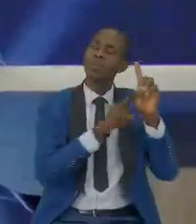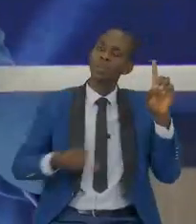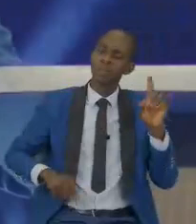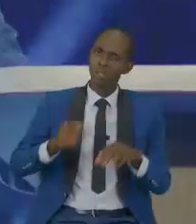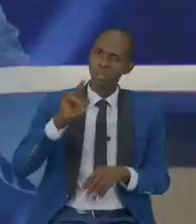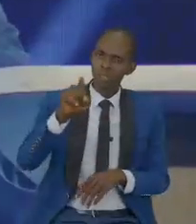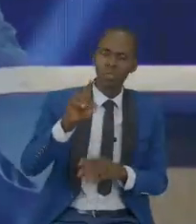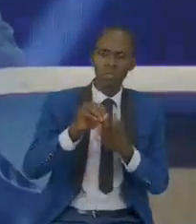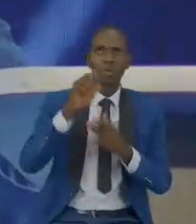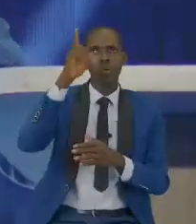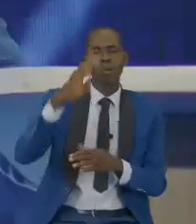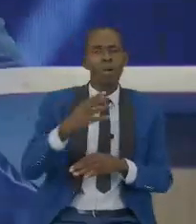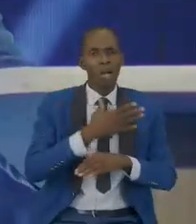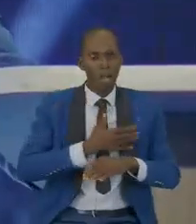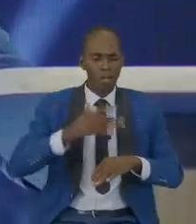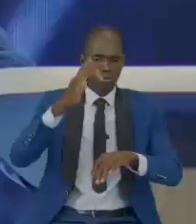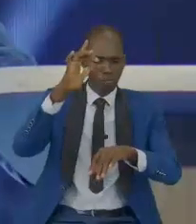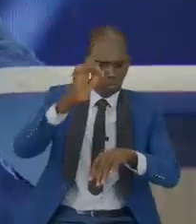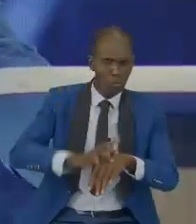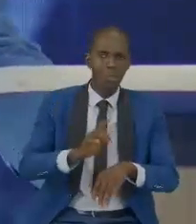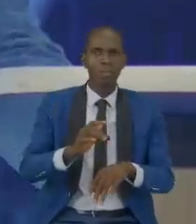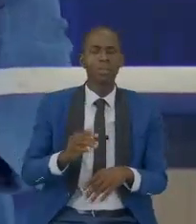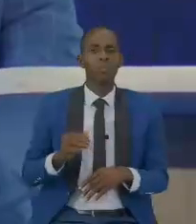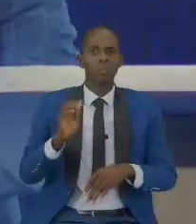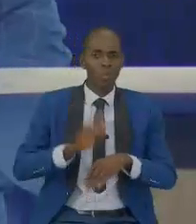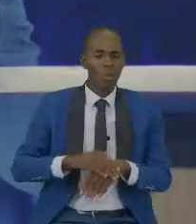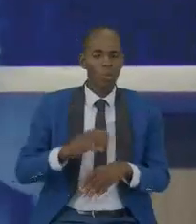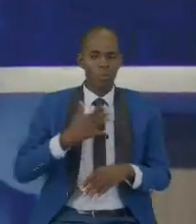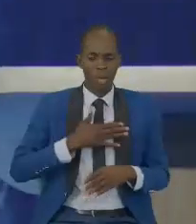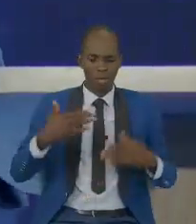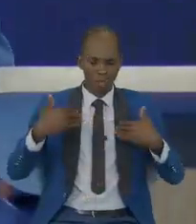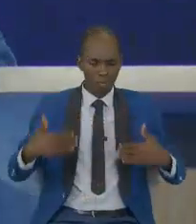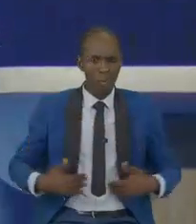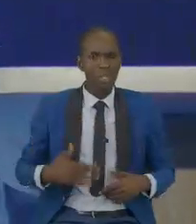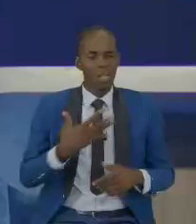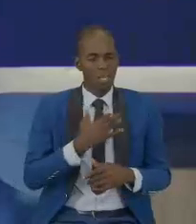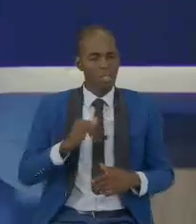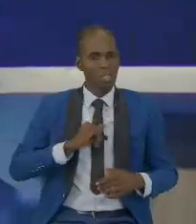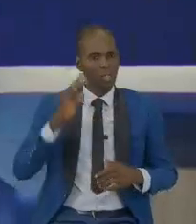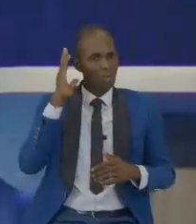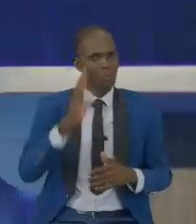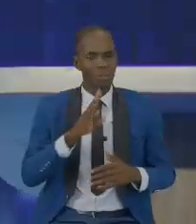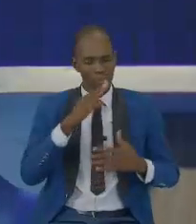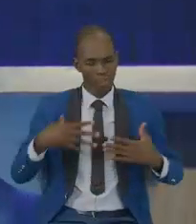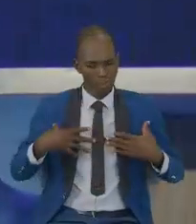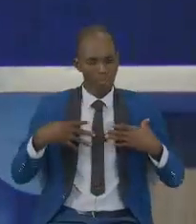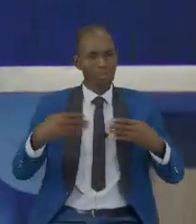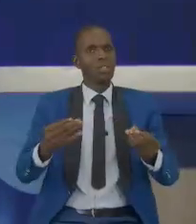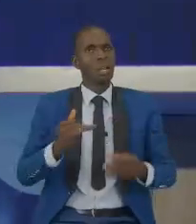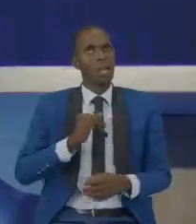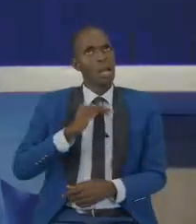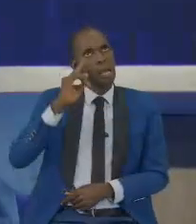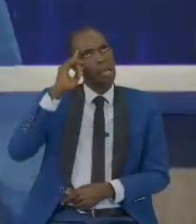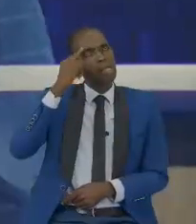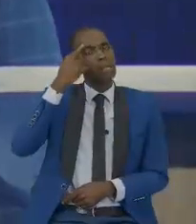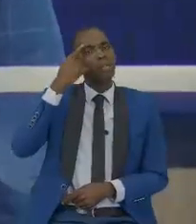and strike his hand over the place and recover the leper. I thought